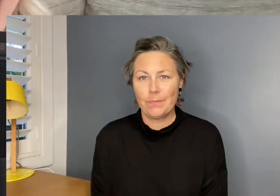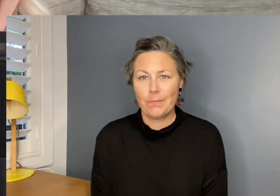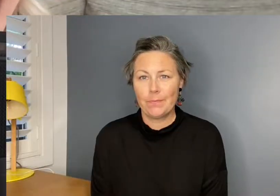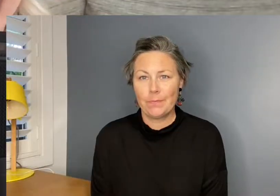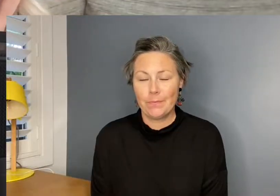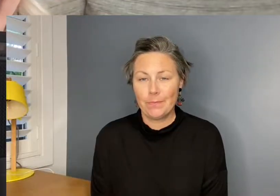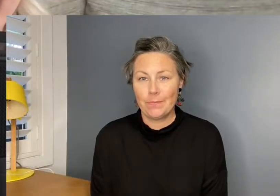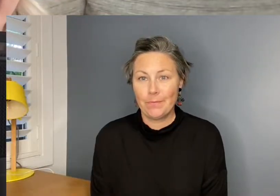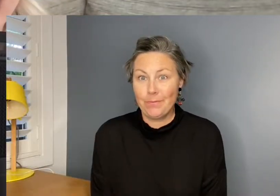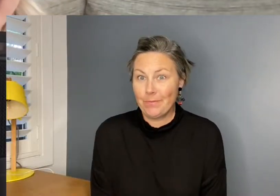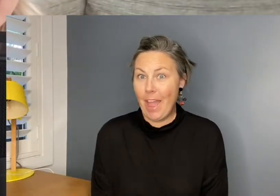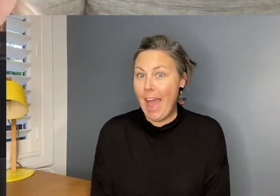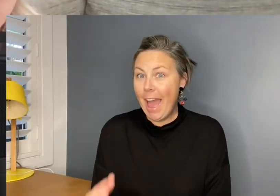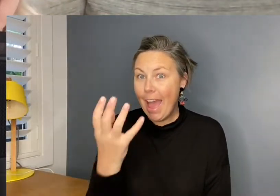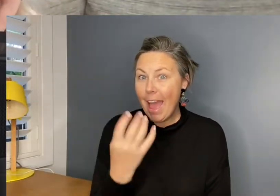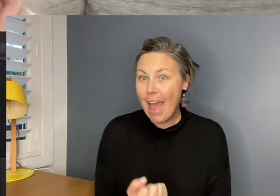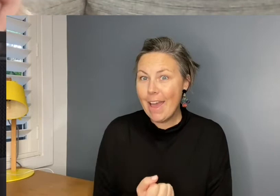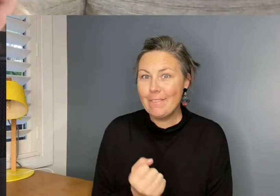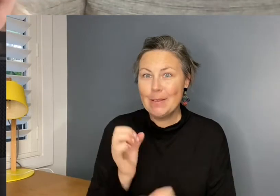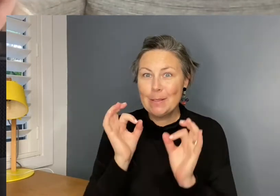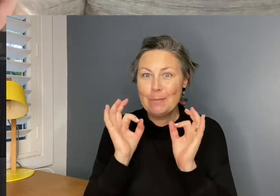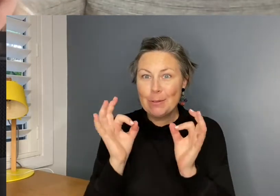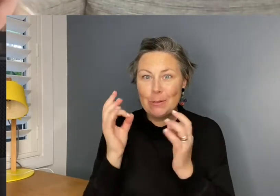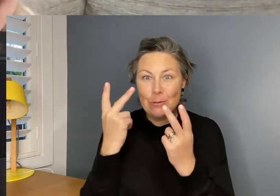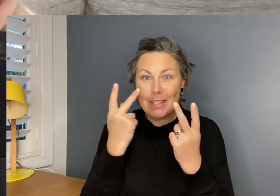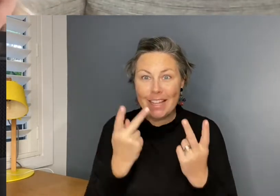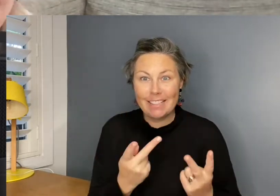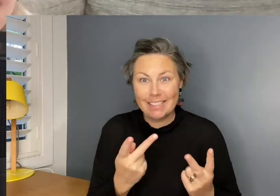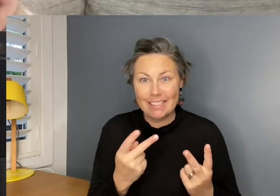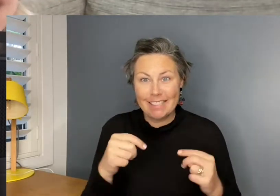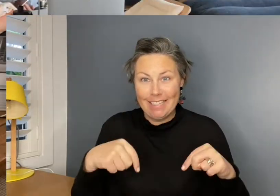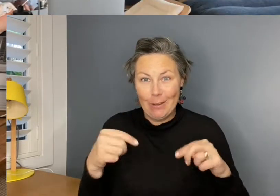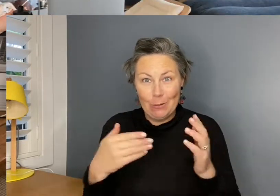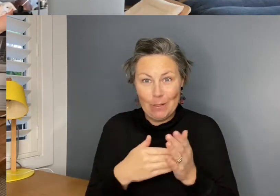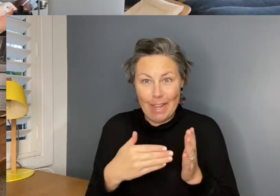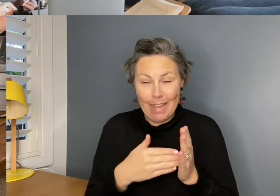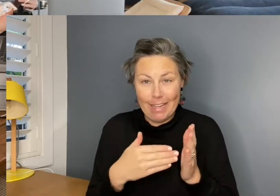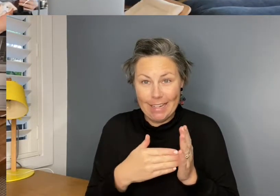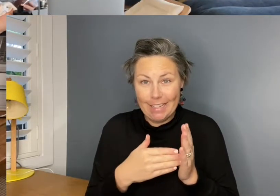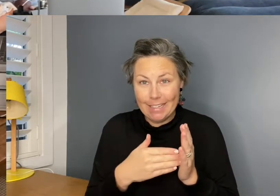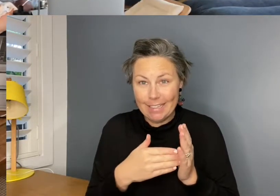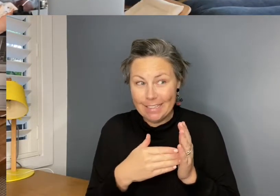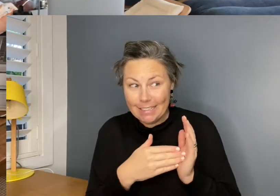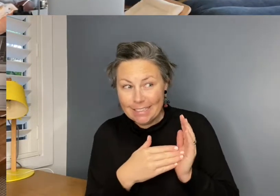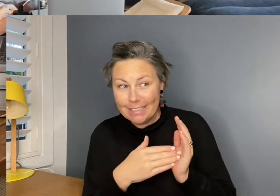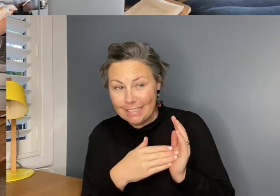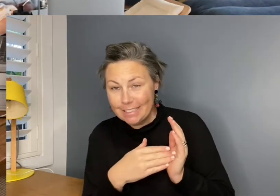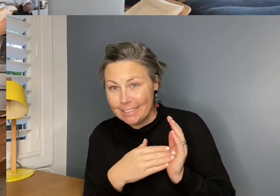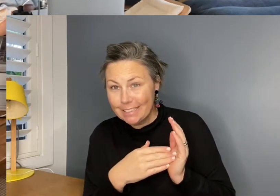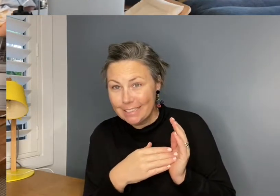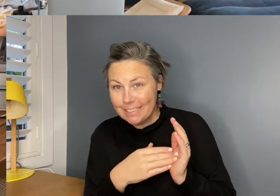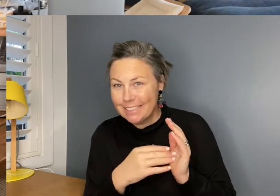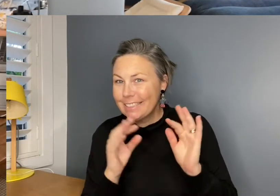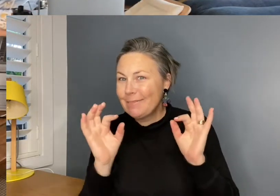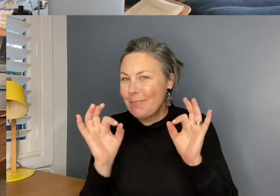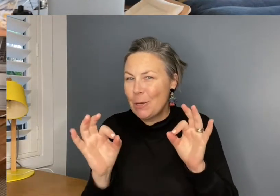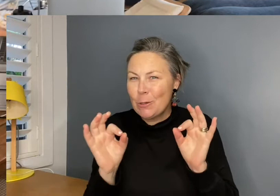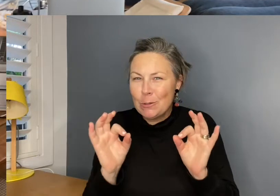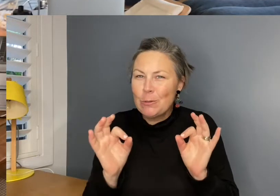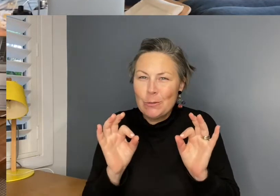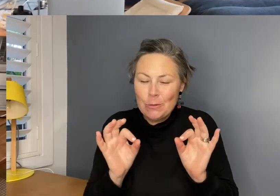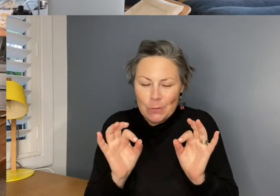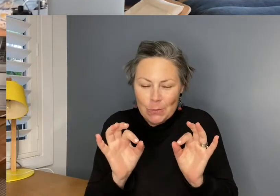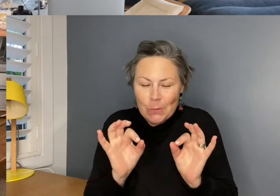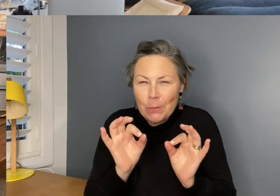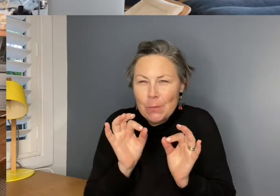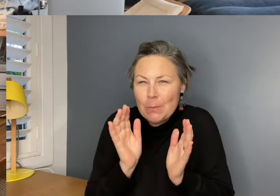We have a very special guest joining us today, Soph. The special, precious,